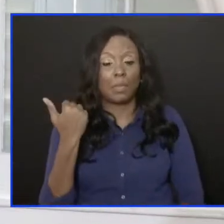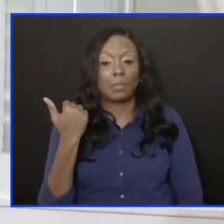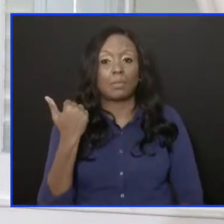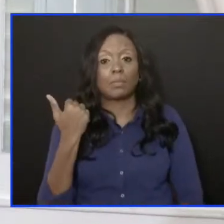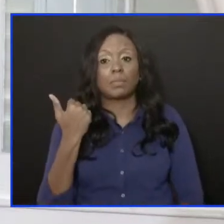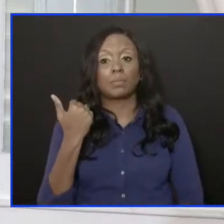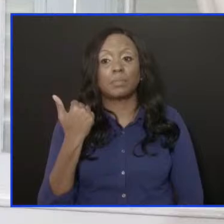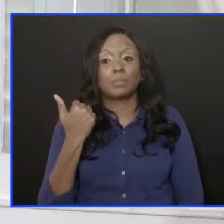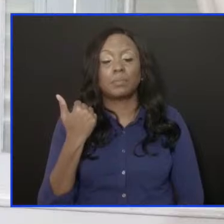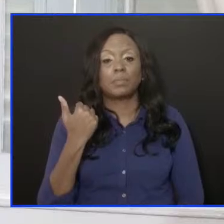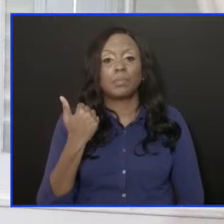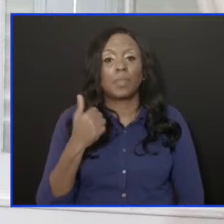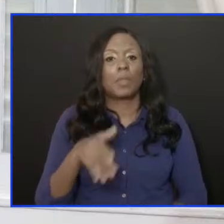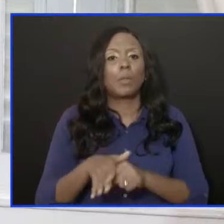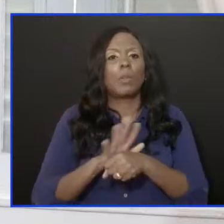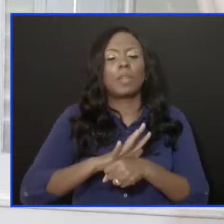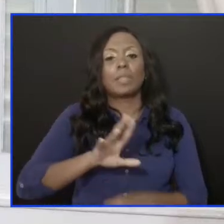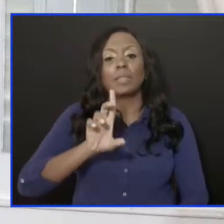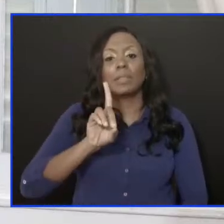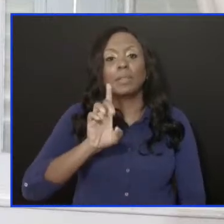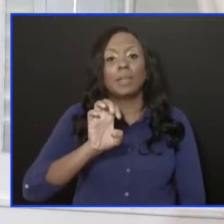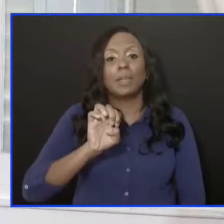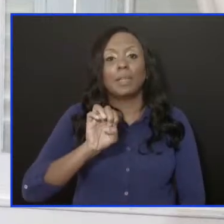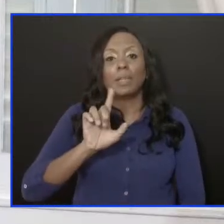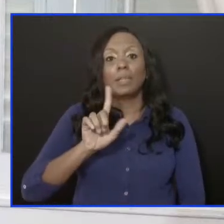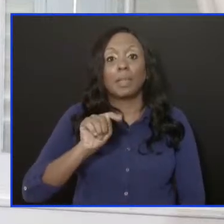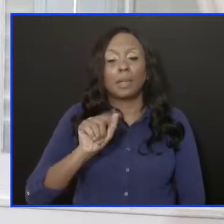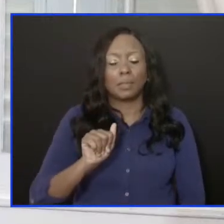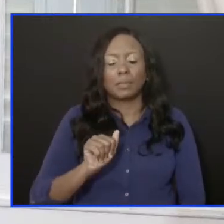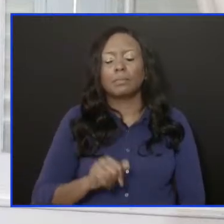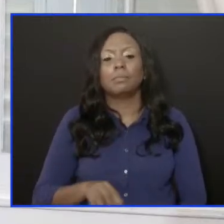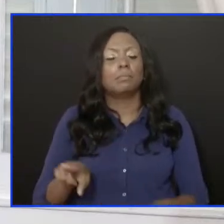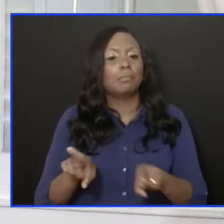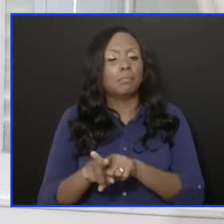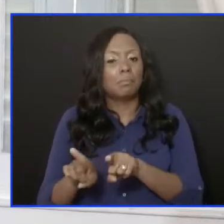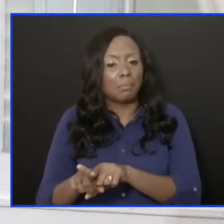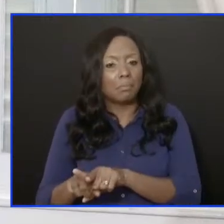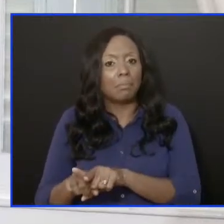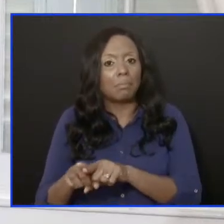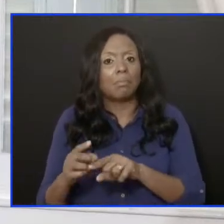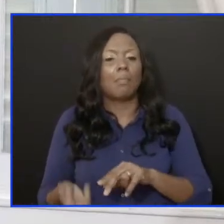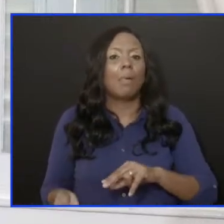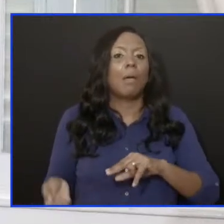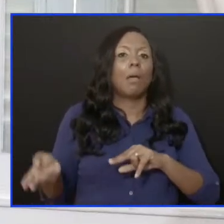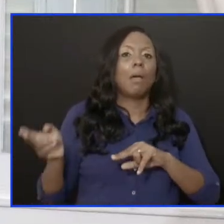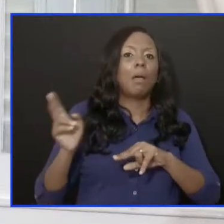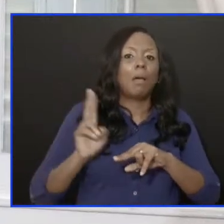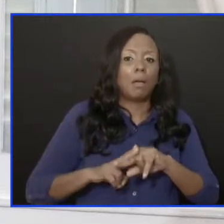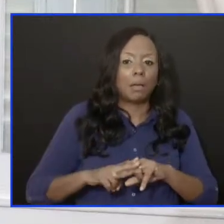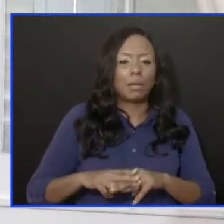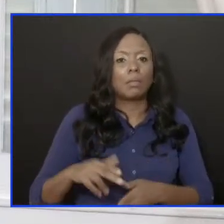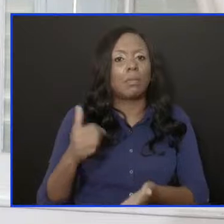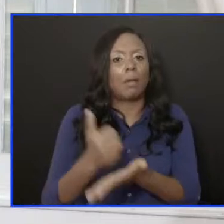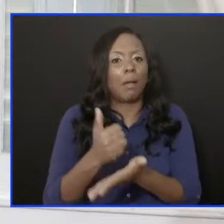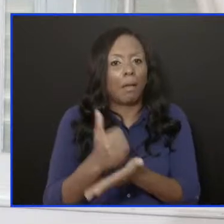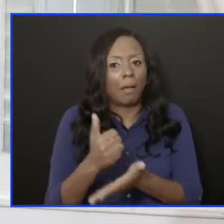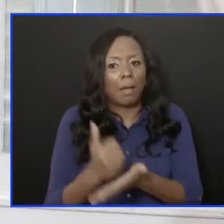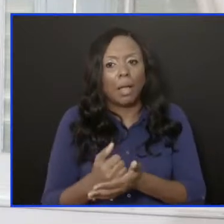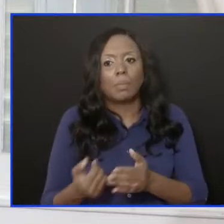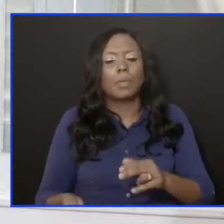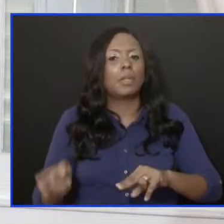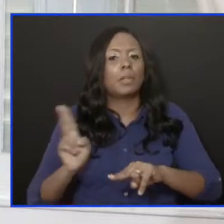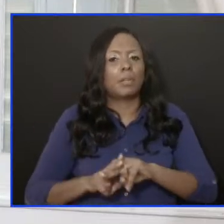the Delta outbreak, and also increasing capacity in areas where we needed to increase